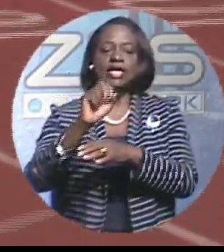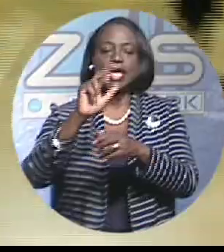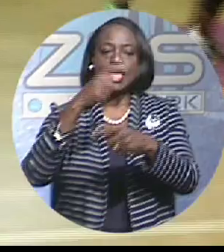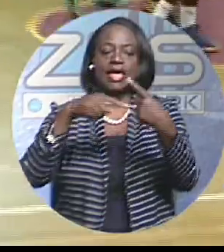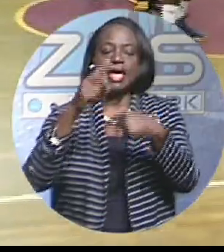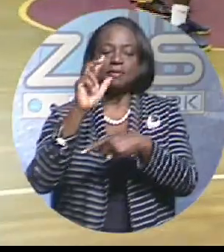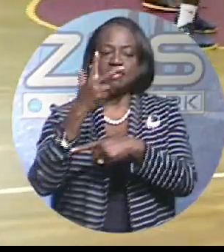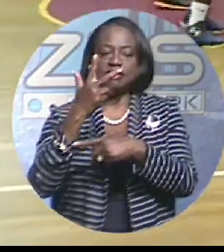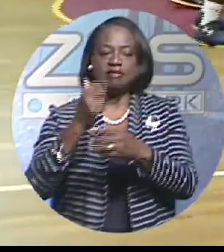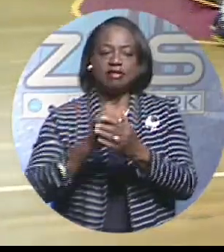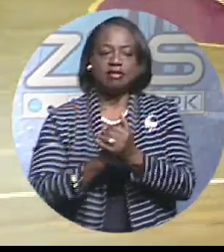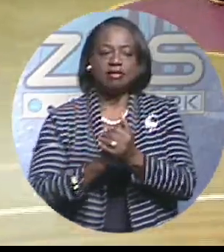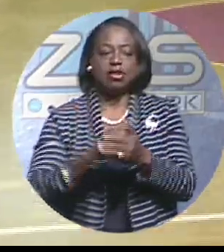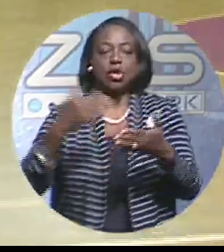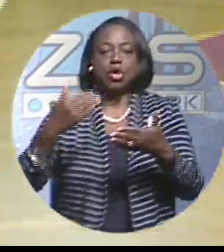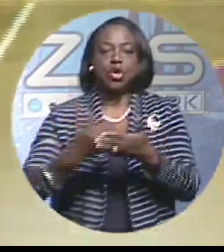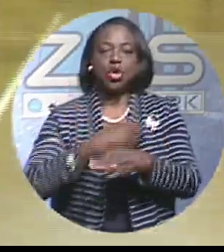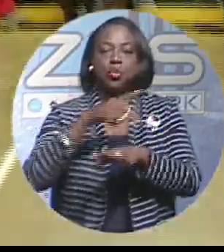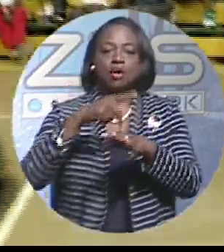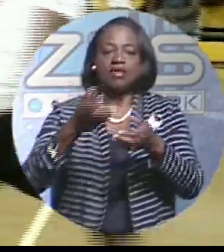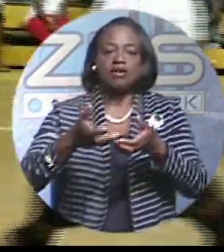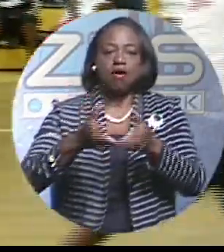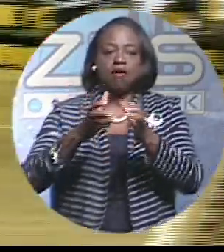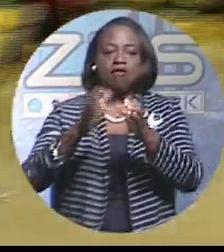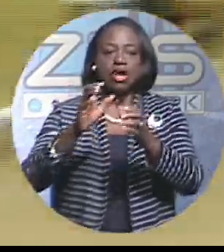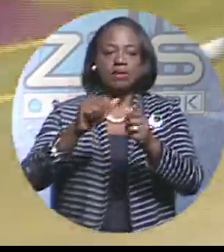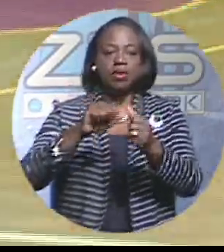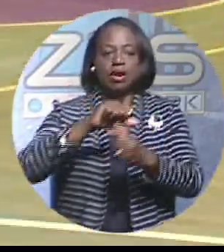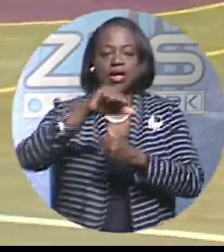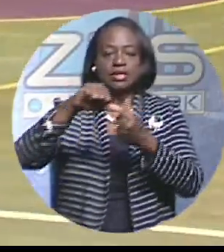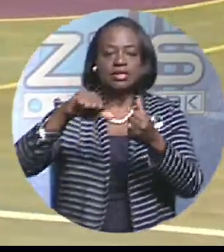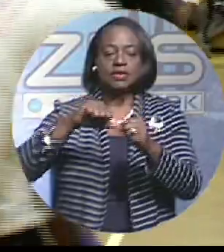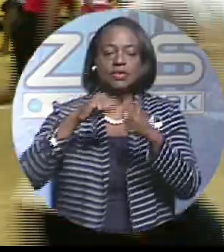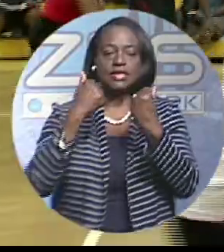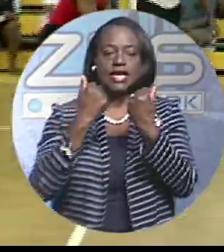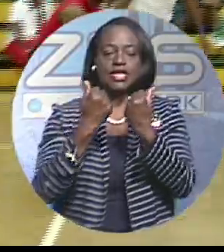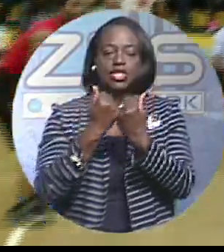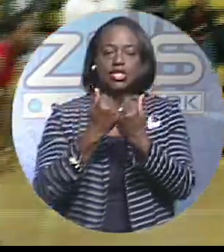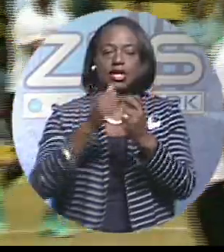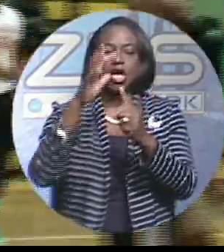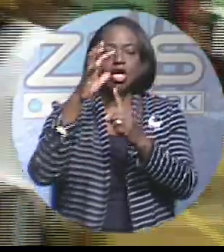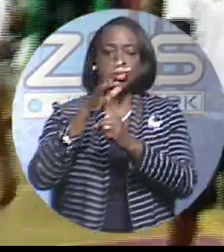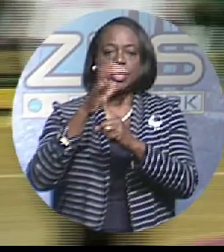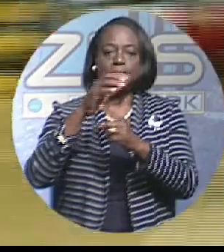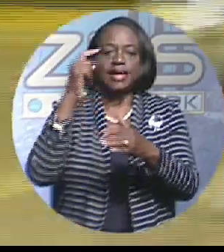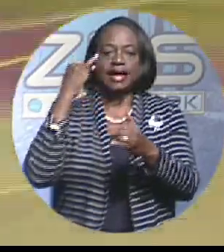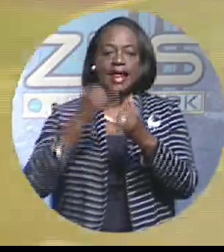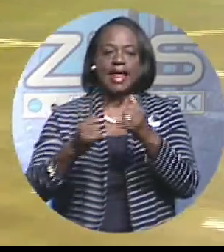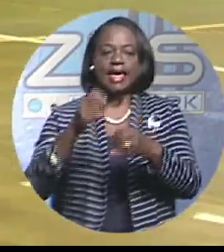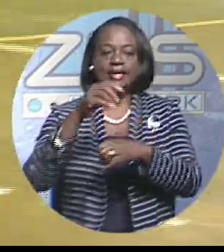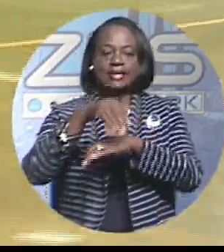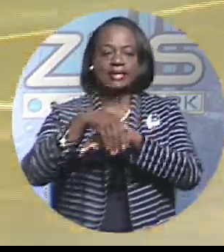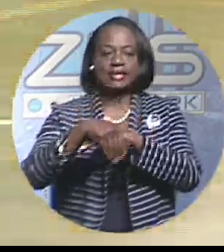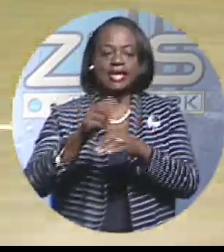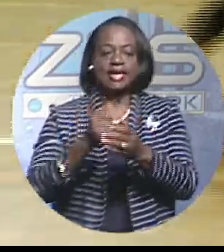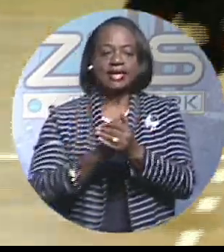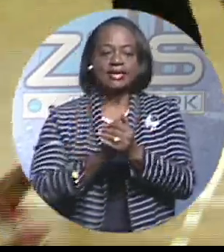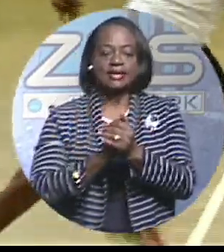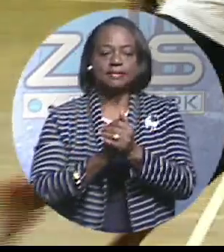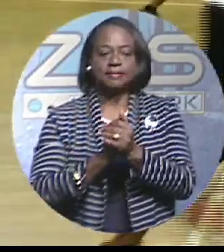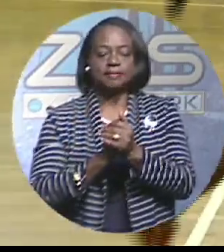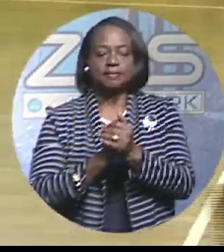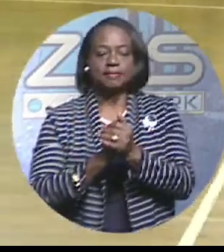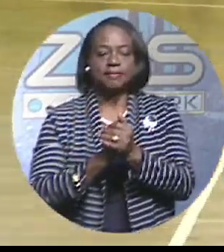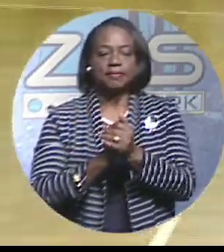points. The New Providence Volleyball Association crowning a champion last night as the National Fence Intruders defeated the Scotiabank